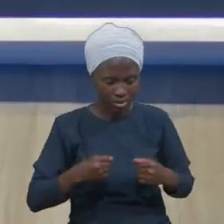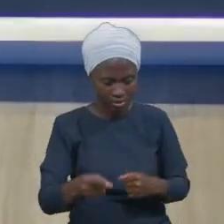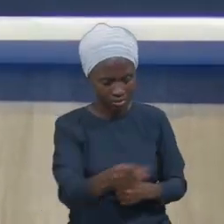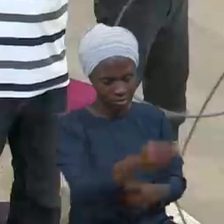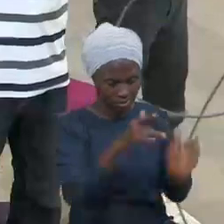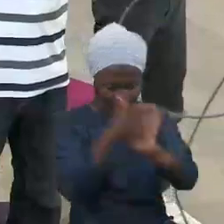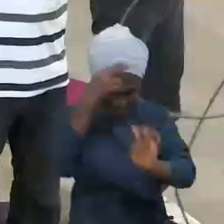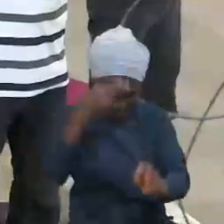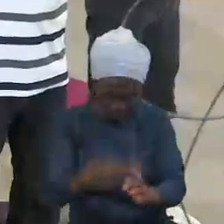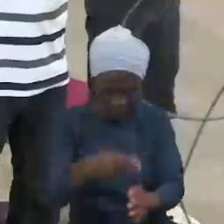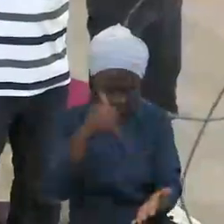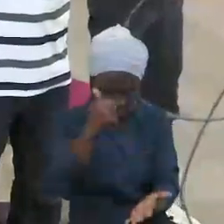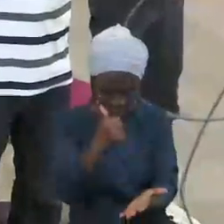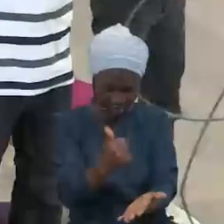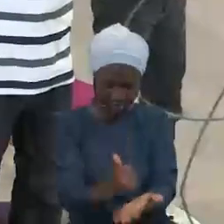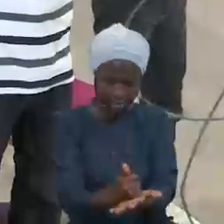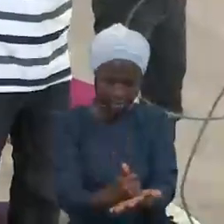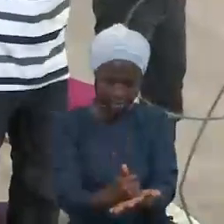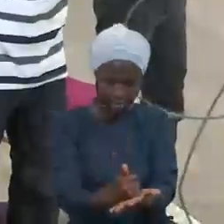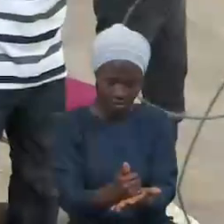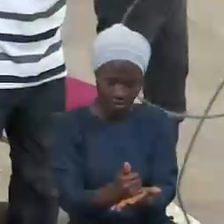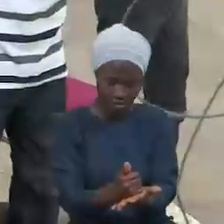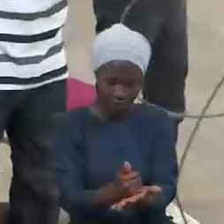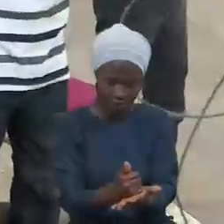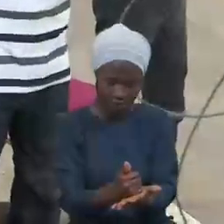in Jesus' name. Amen.